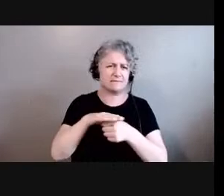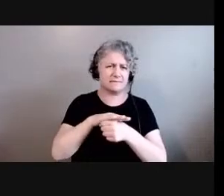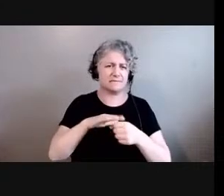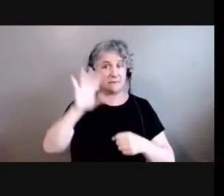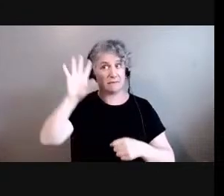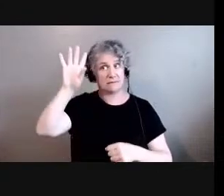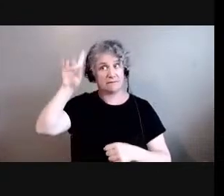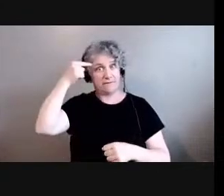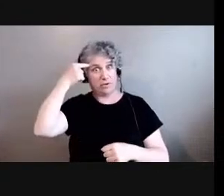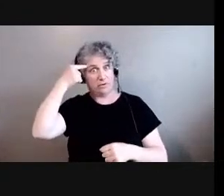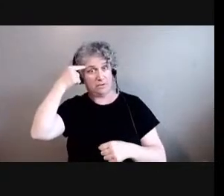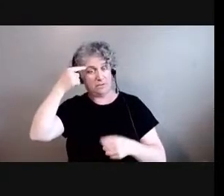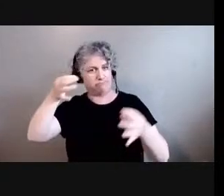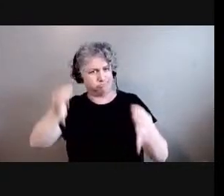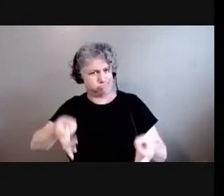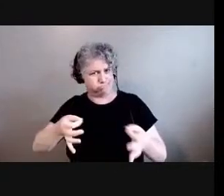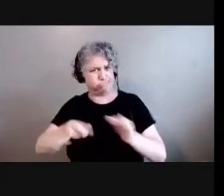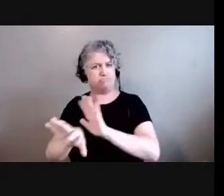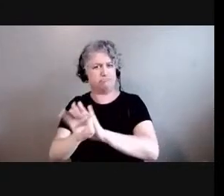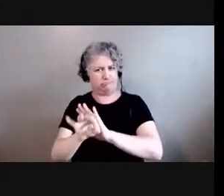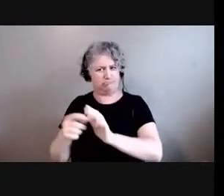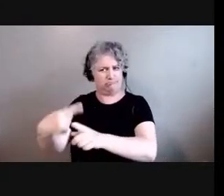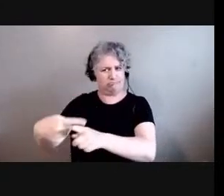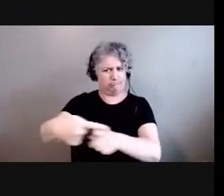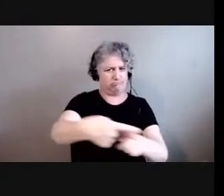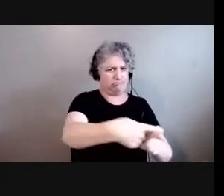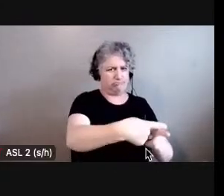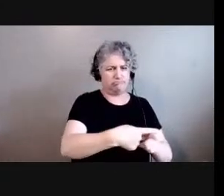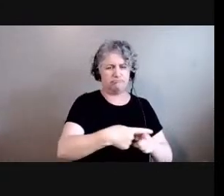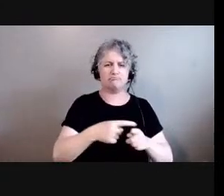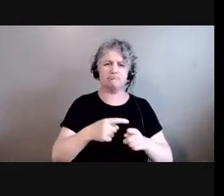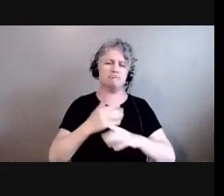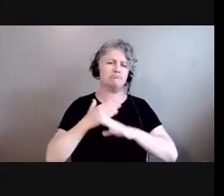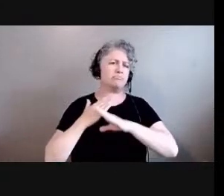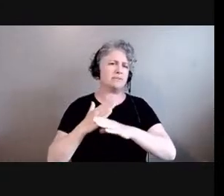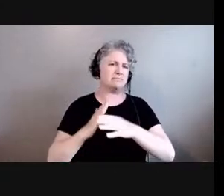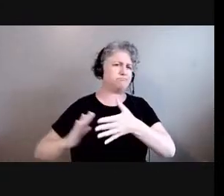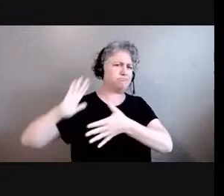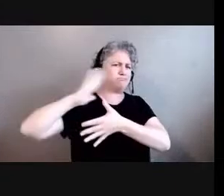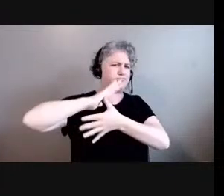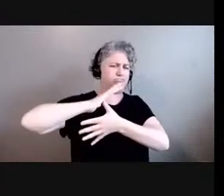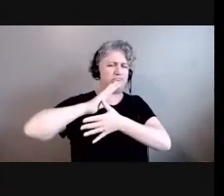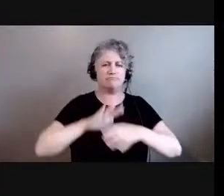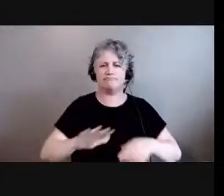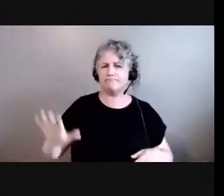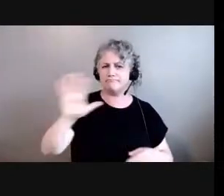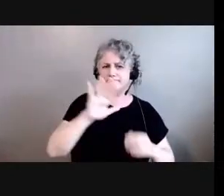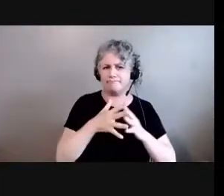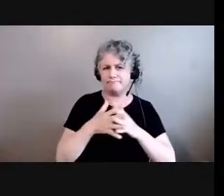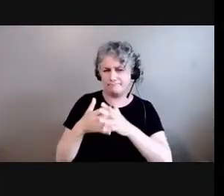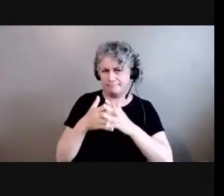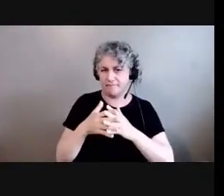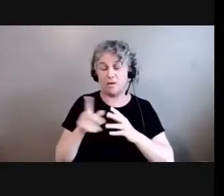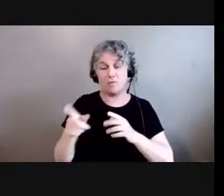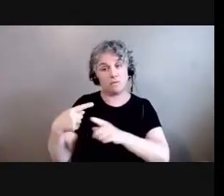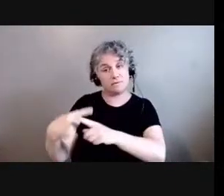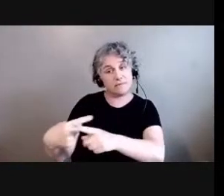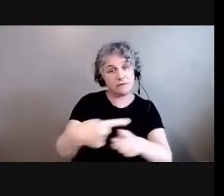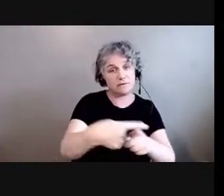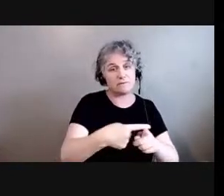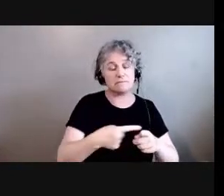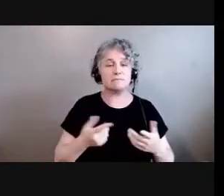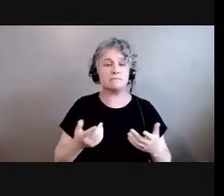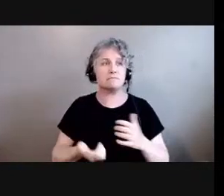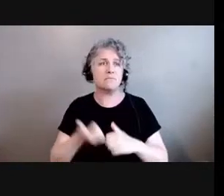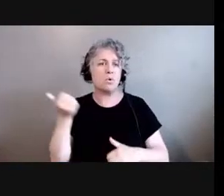wilderness, is a natural area with the highest level of protection in the United States. So those areas are usually the